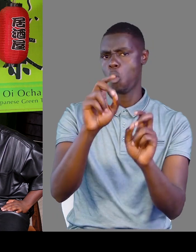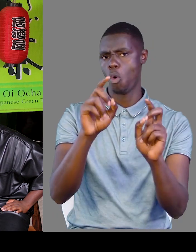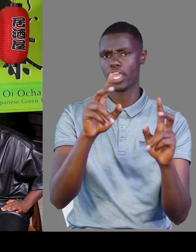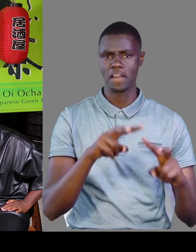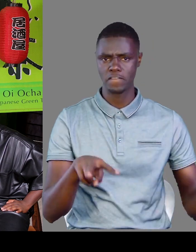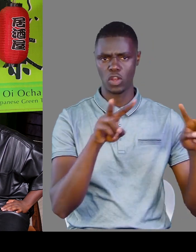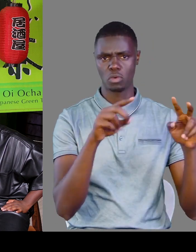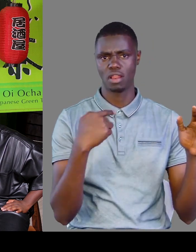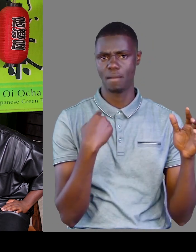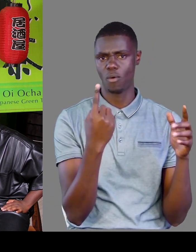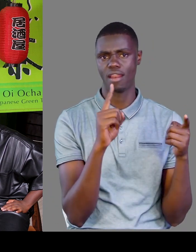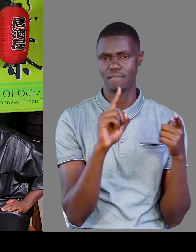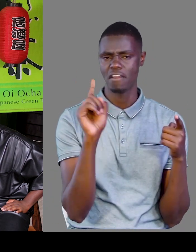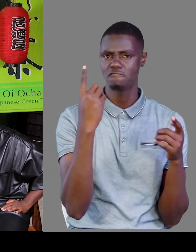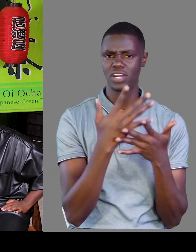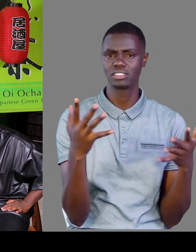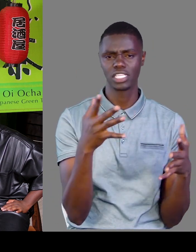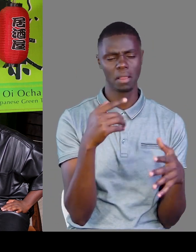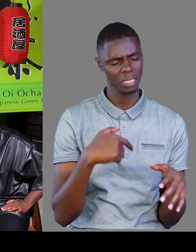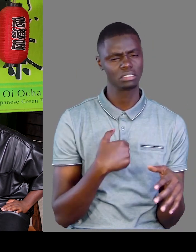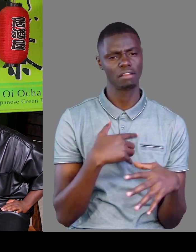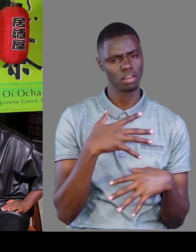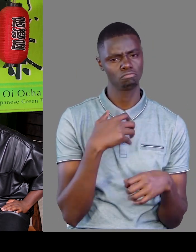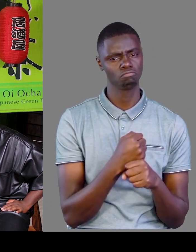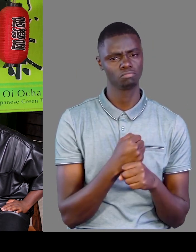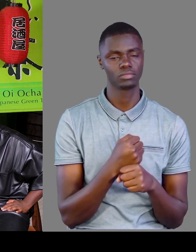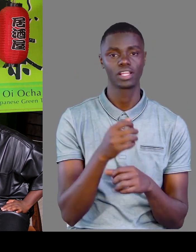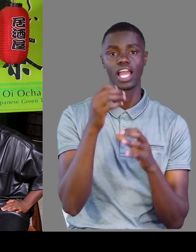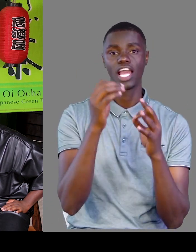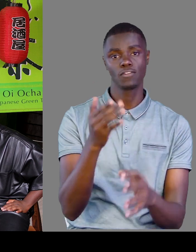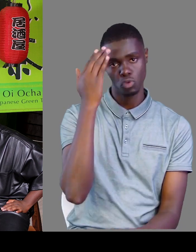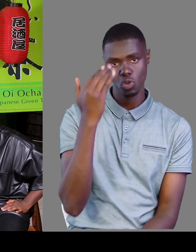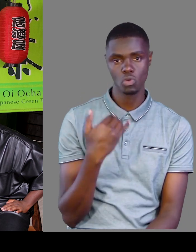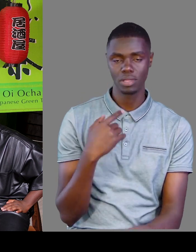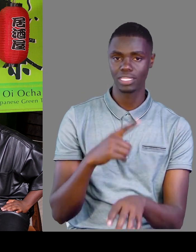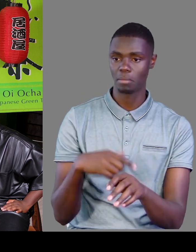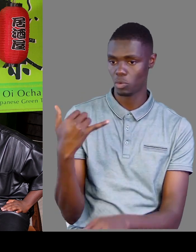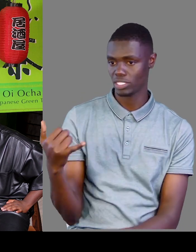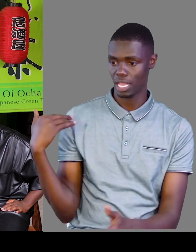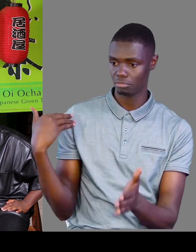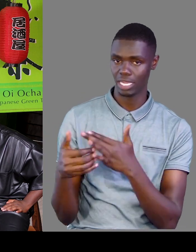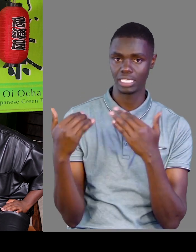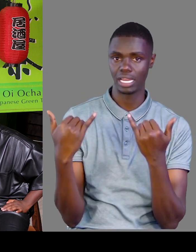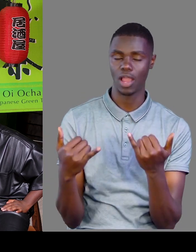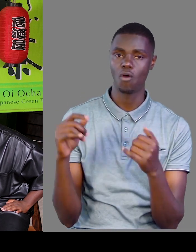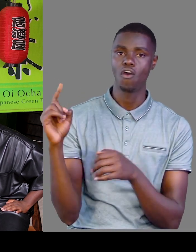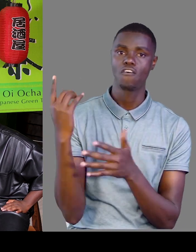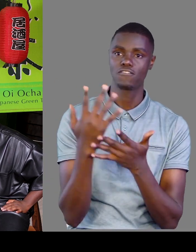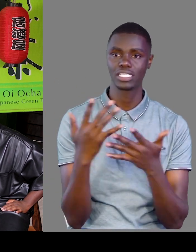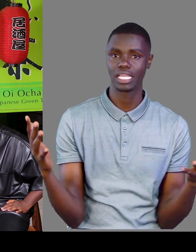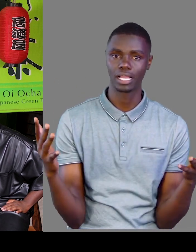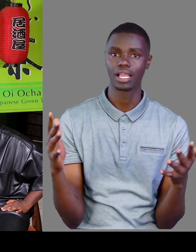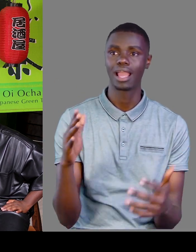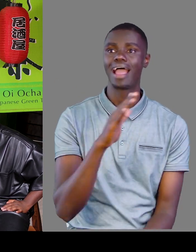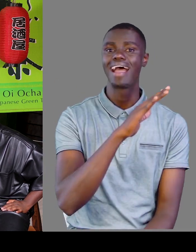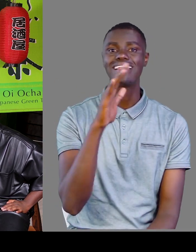talk about values. Number one, first thing I hold on to. If you ever knew me when I was young until now, the first thing